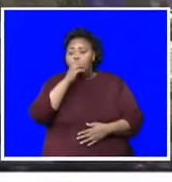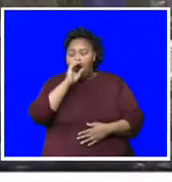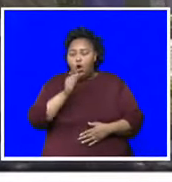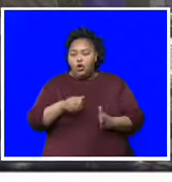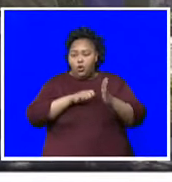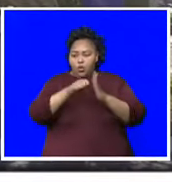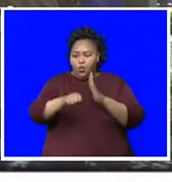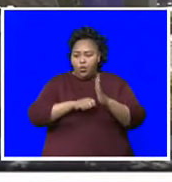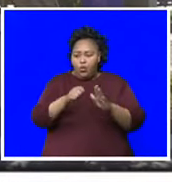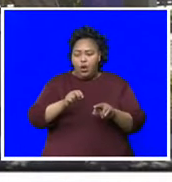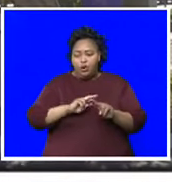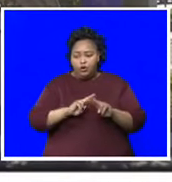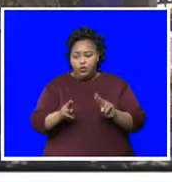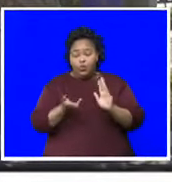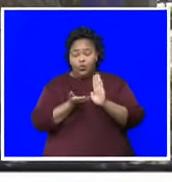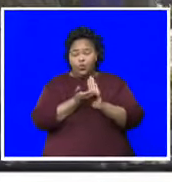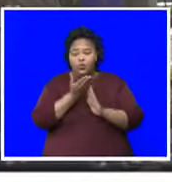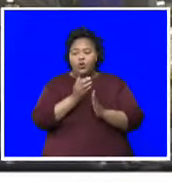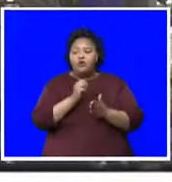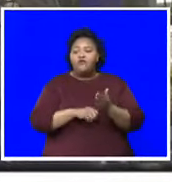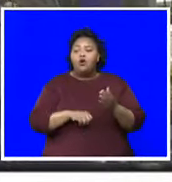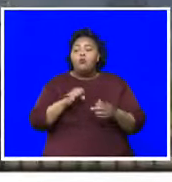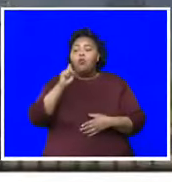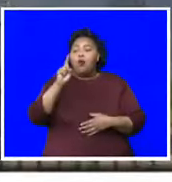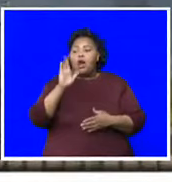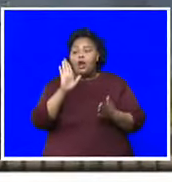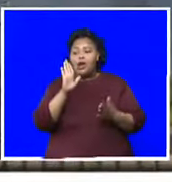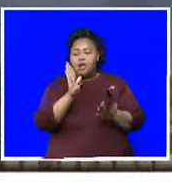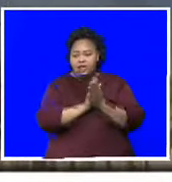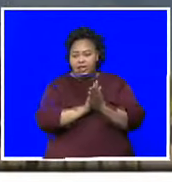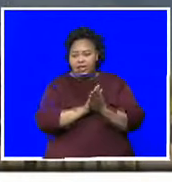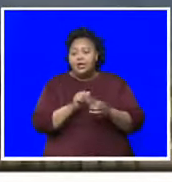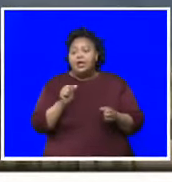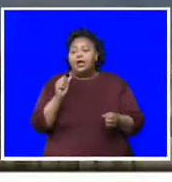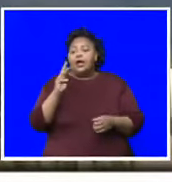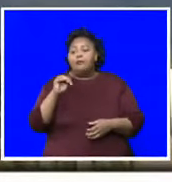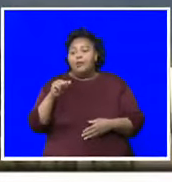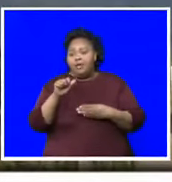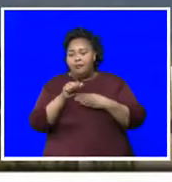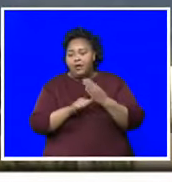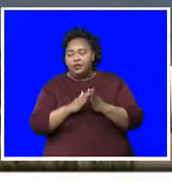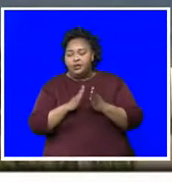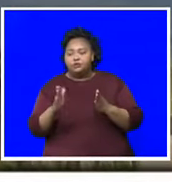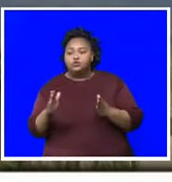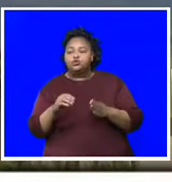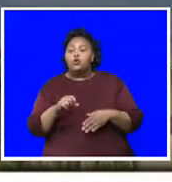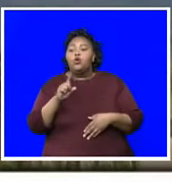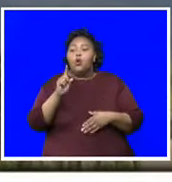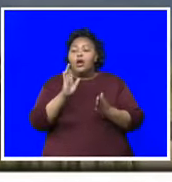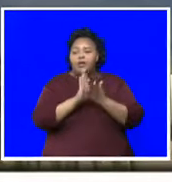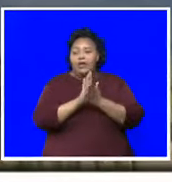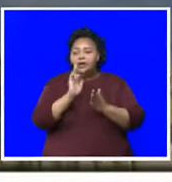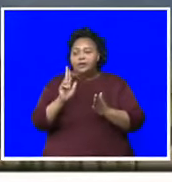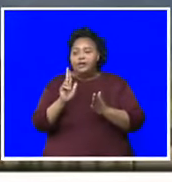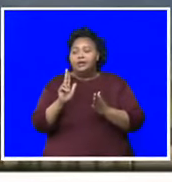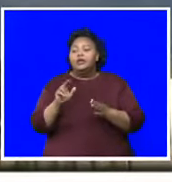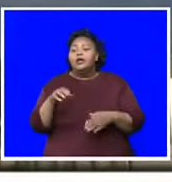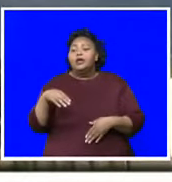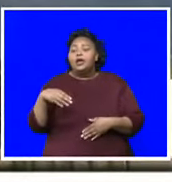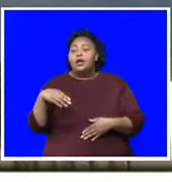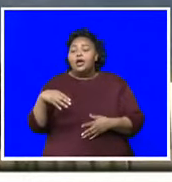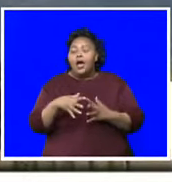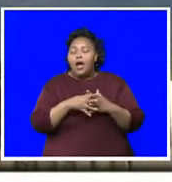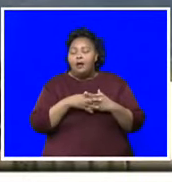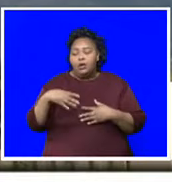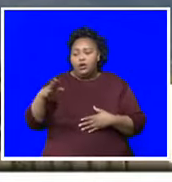up from $110 in May to $118 in June.